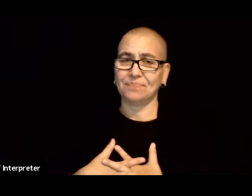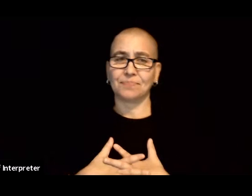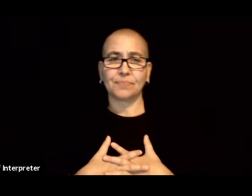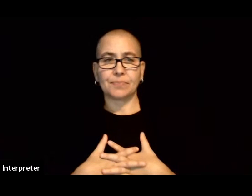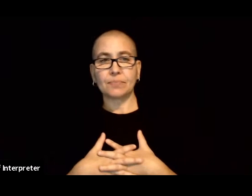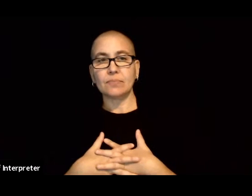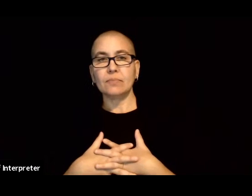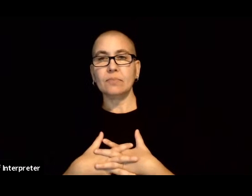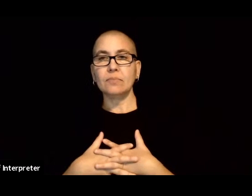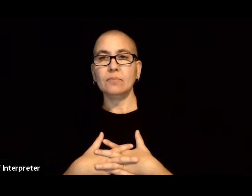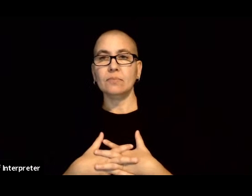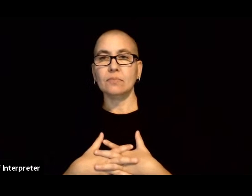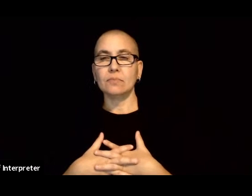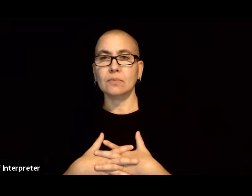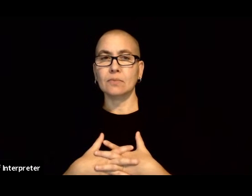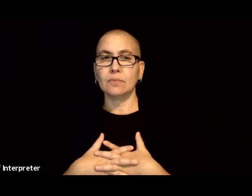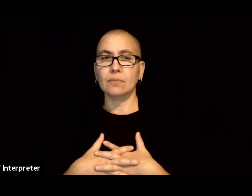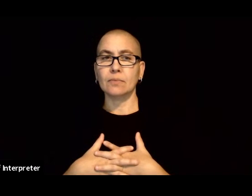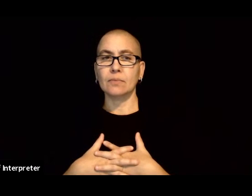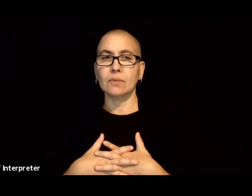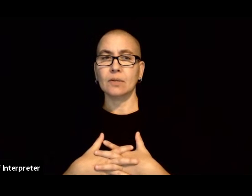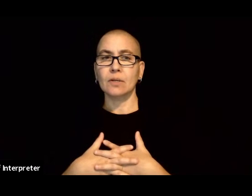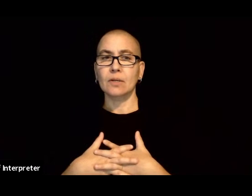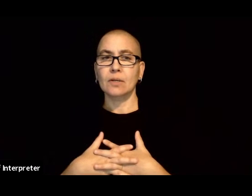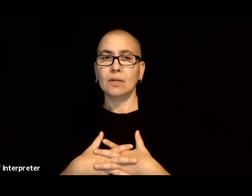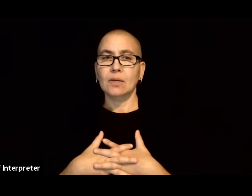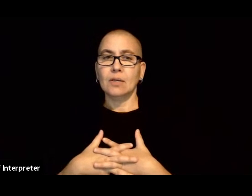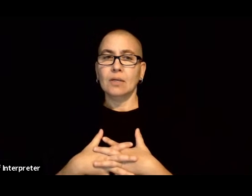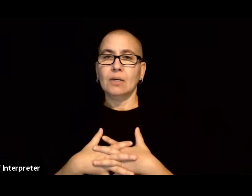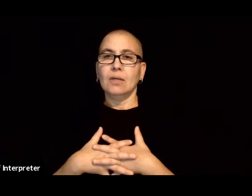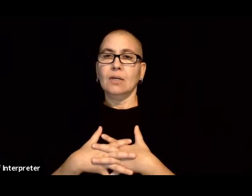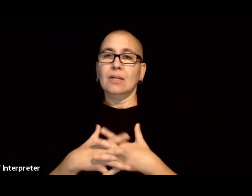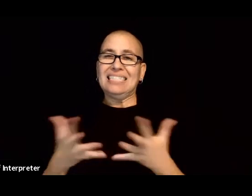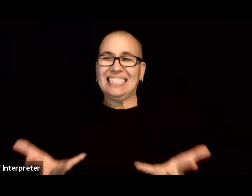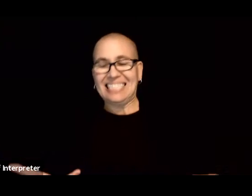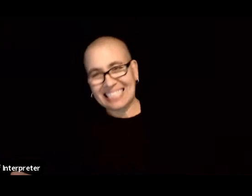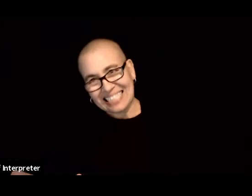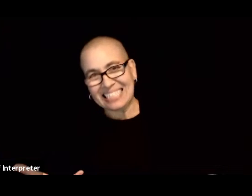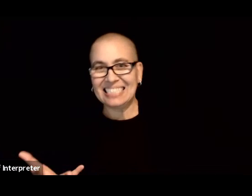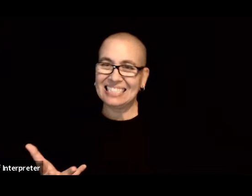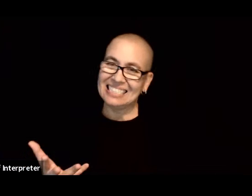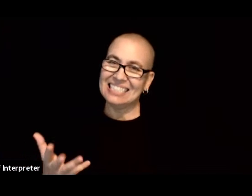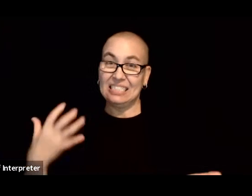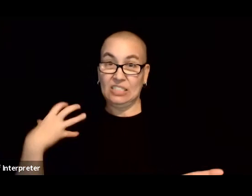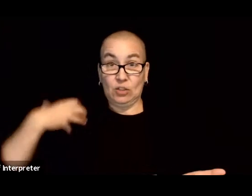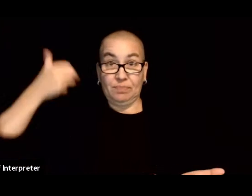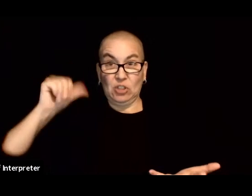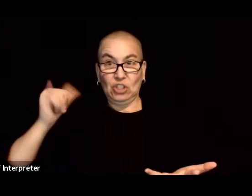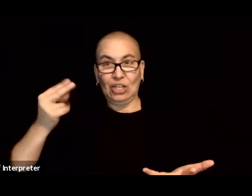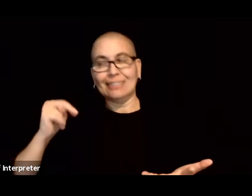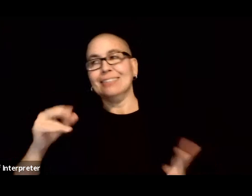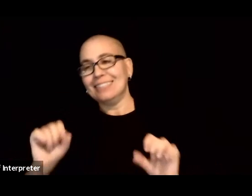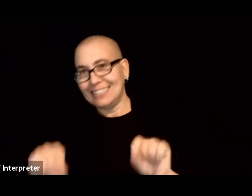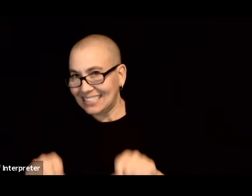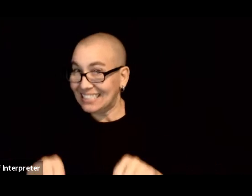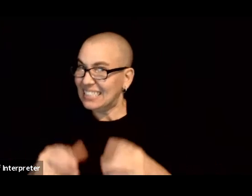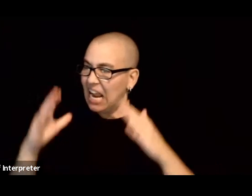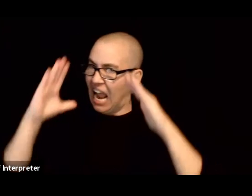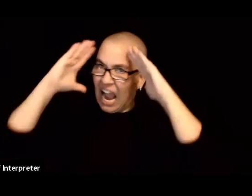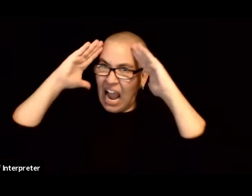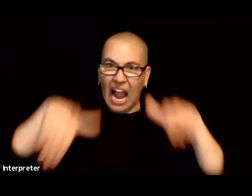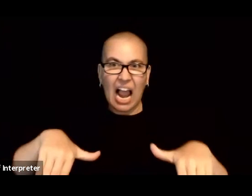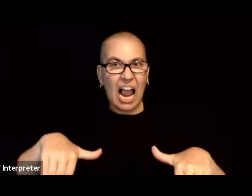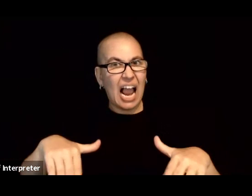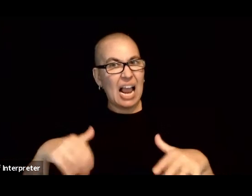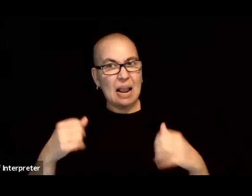Well, I think certainly those issues about the fact that we've got a lot of COVID circulating in our communities, and we're